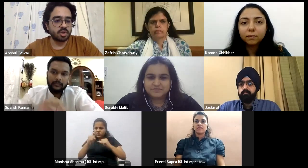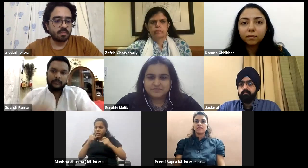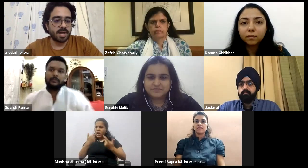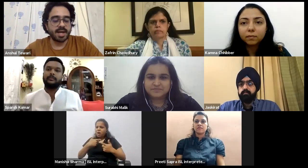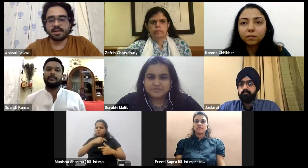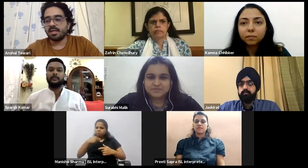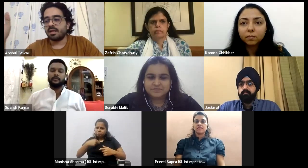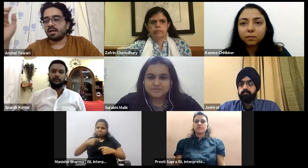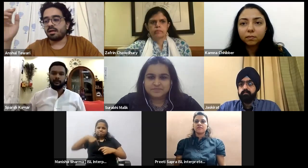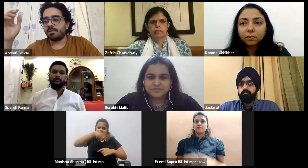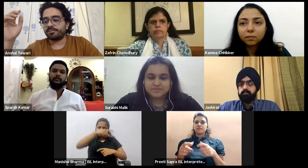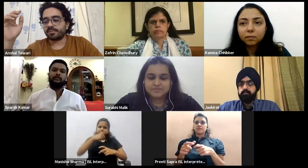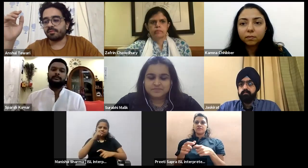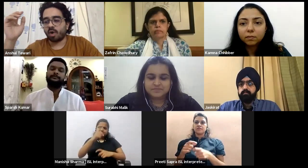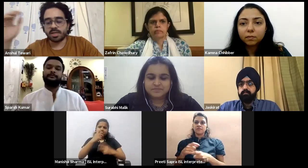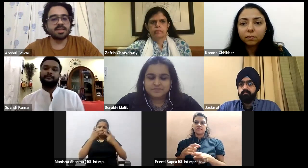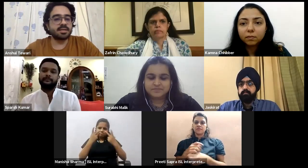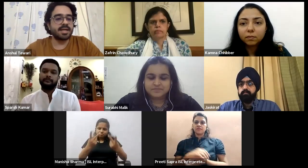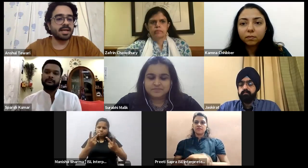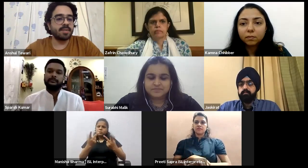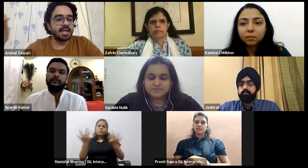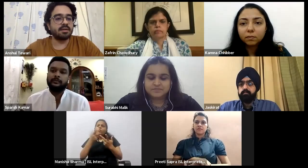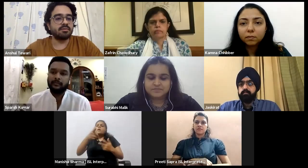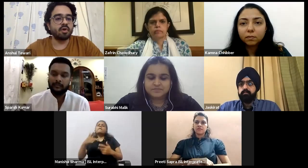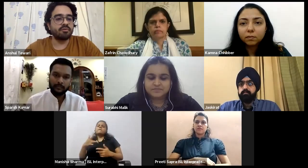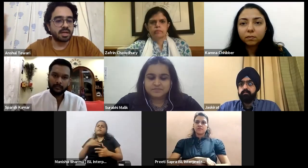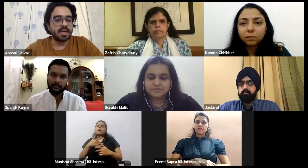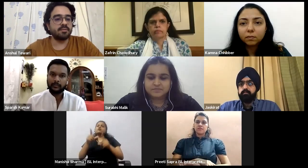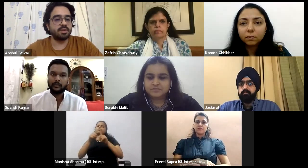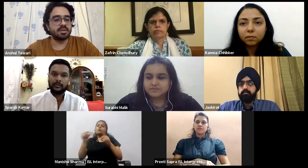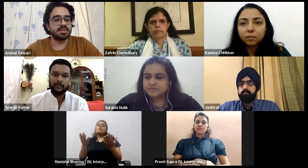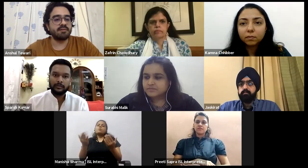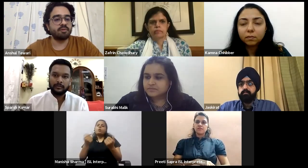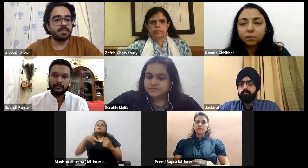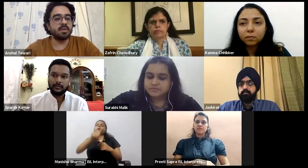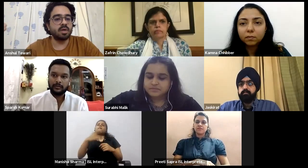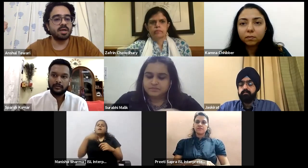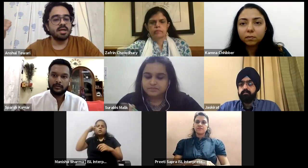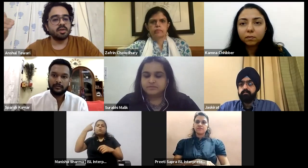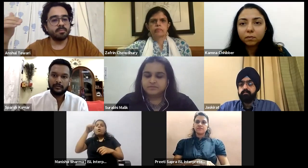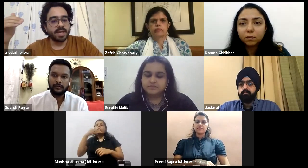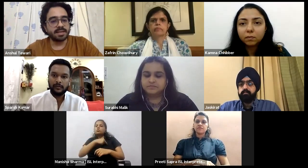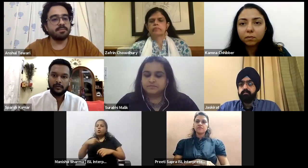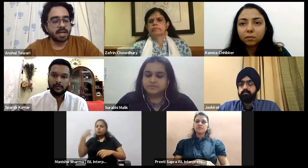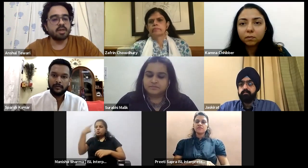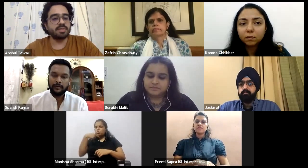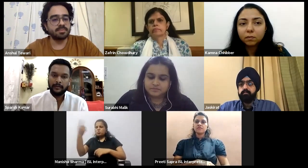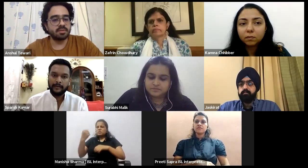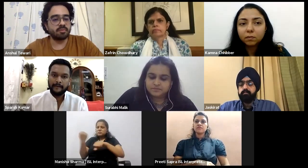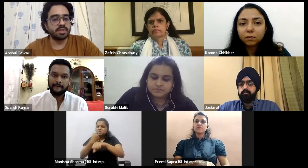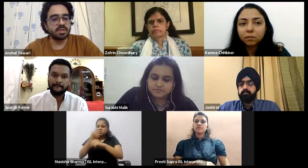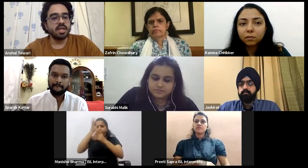make your job? And what is it that can be done for frontline workers and for people who are, bearing the brunt